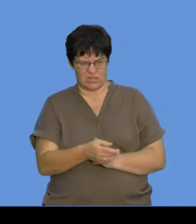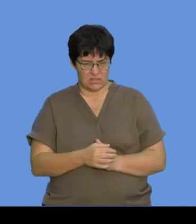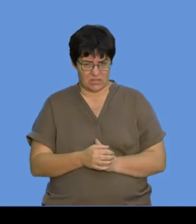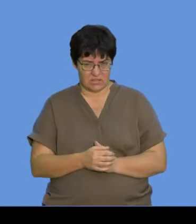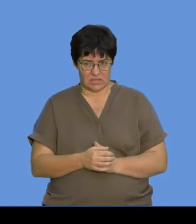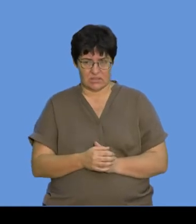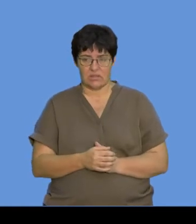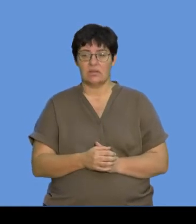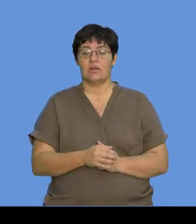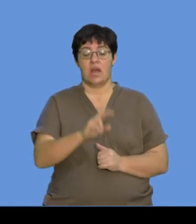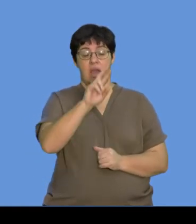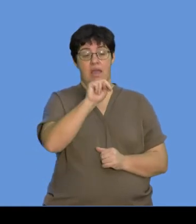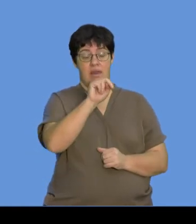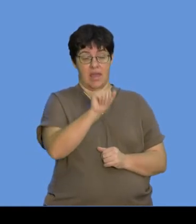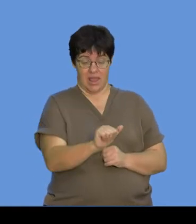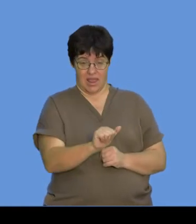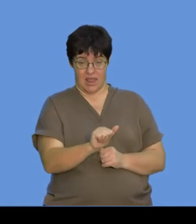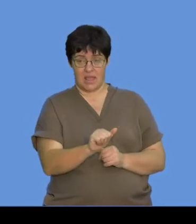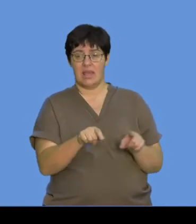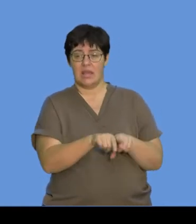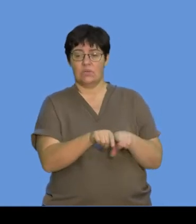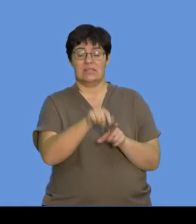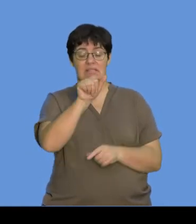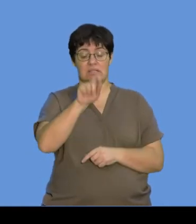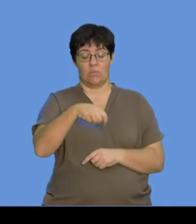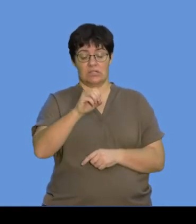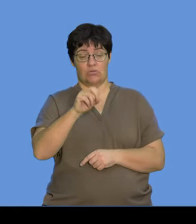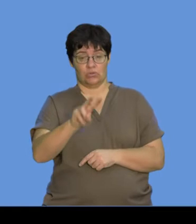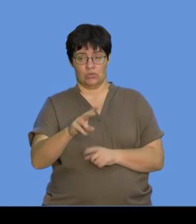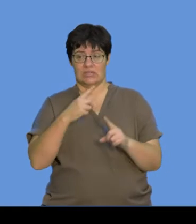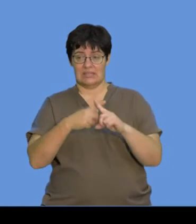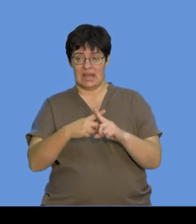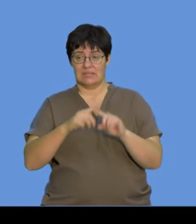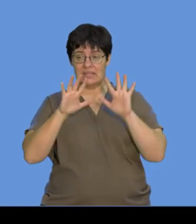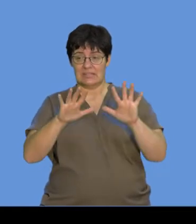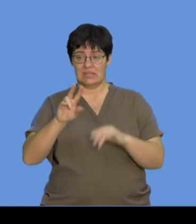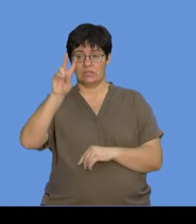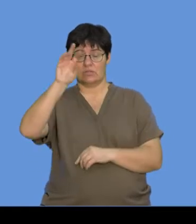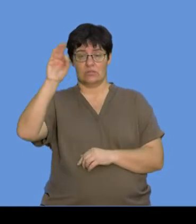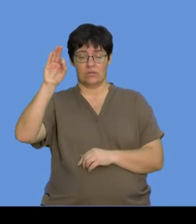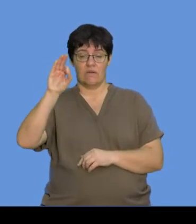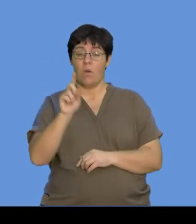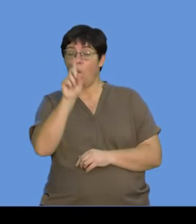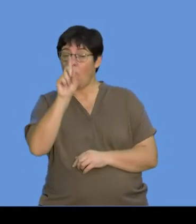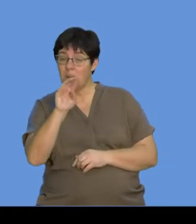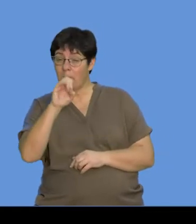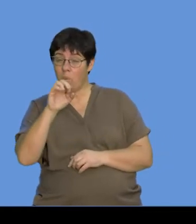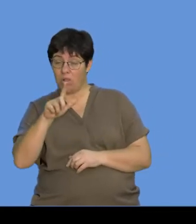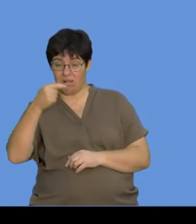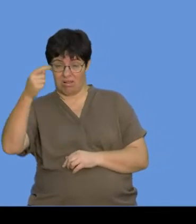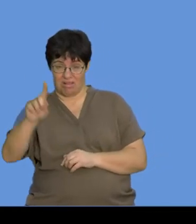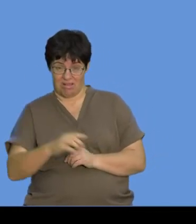does it mean? It says that the Avogadro number is 6,02 times 10 exponent 23 per